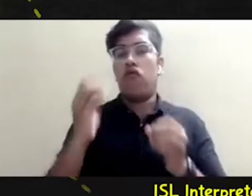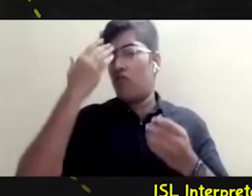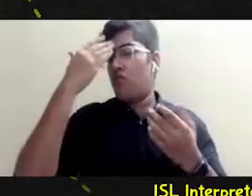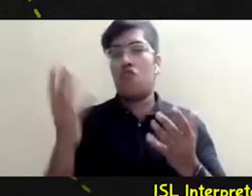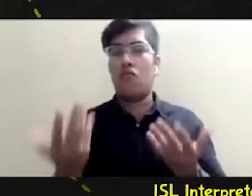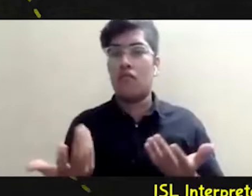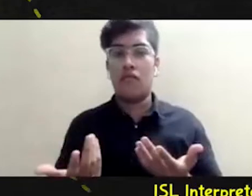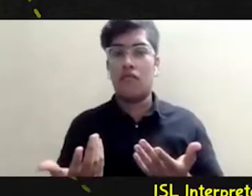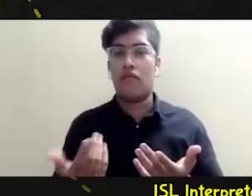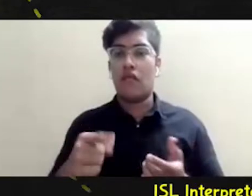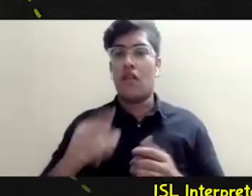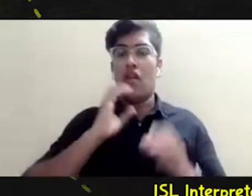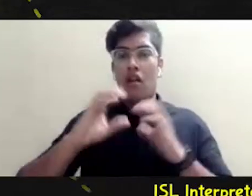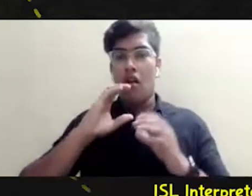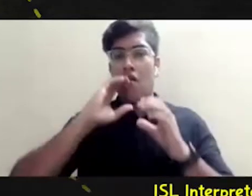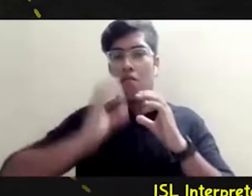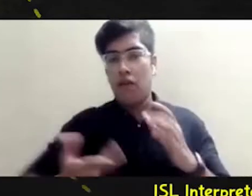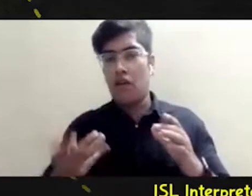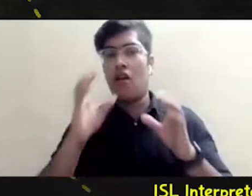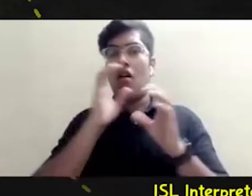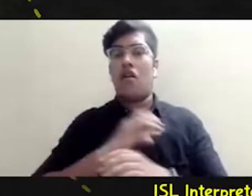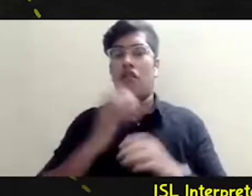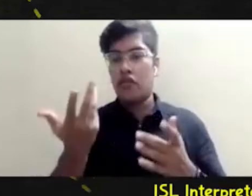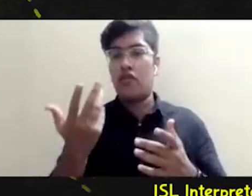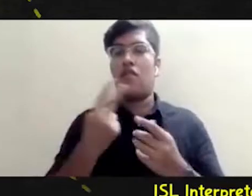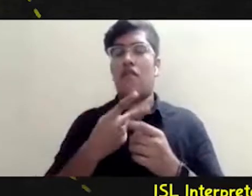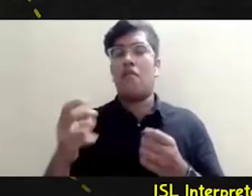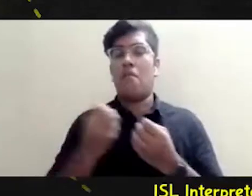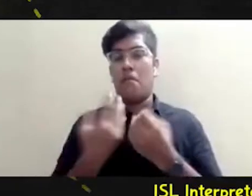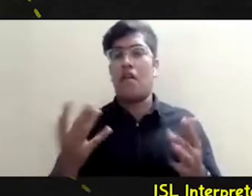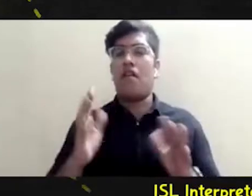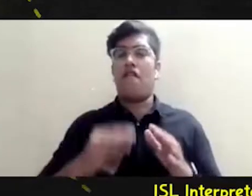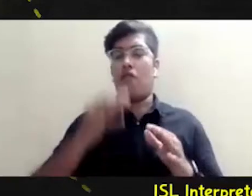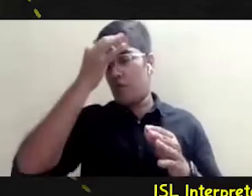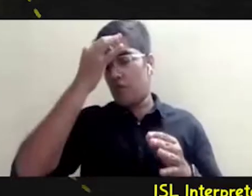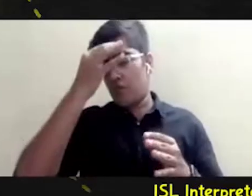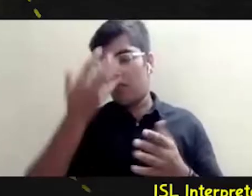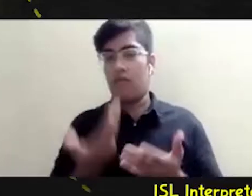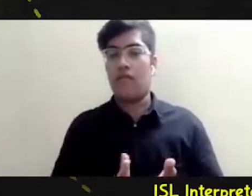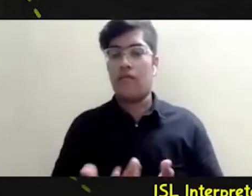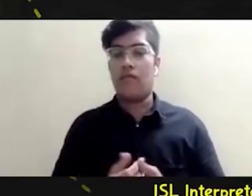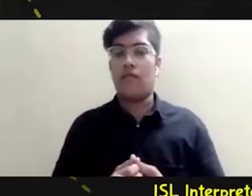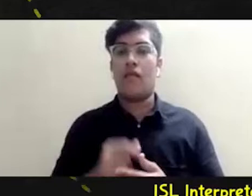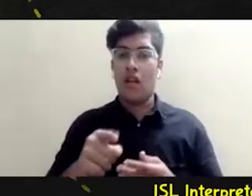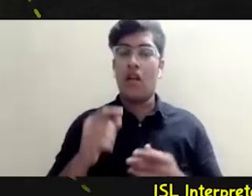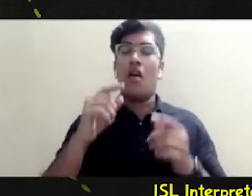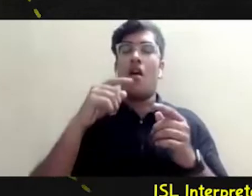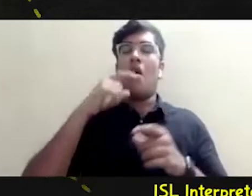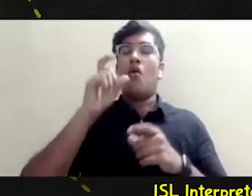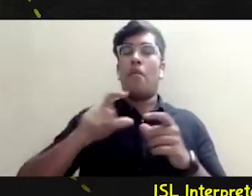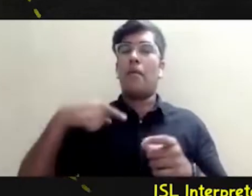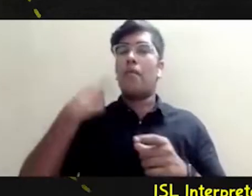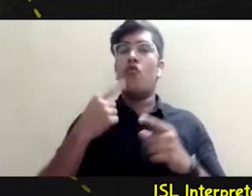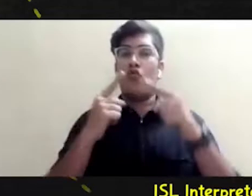understanding between transgender and intersex identities. Basically, eventually there was undercounting of transgender persons in the